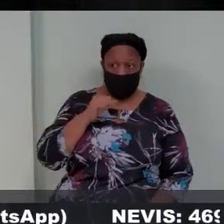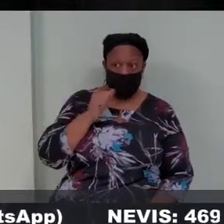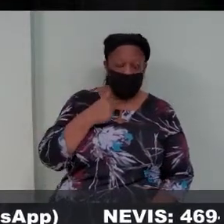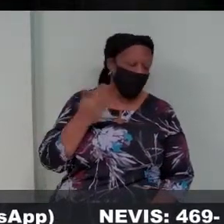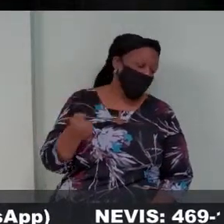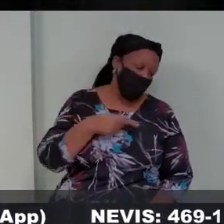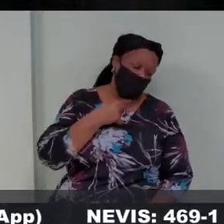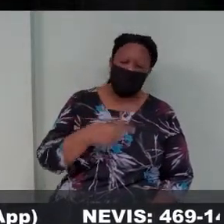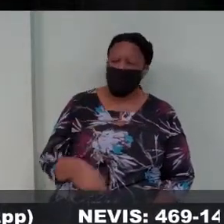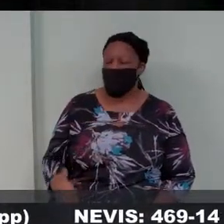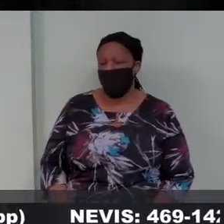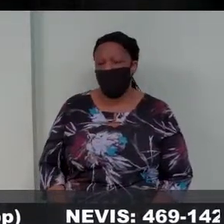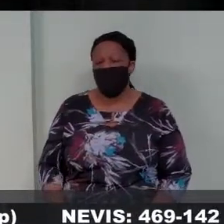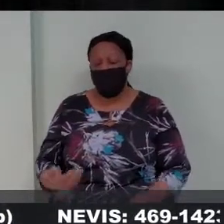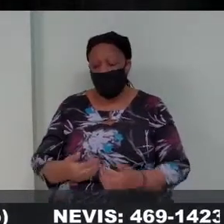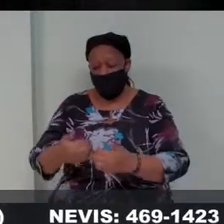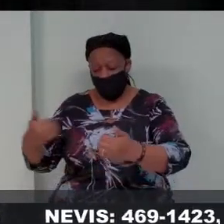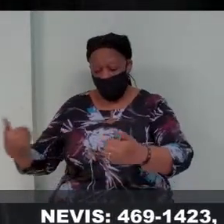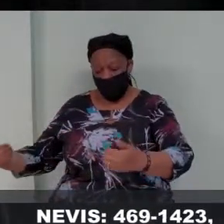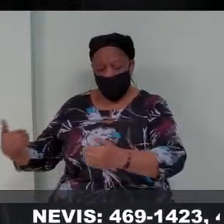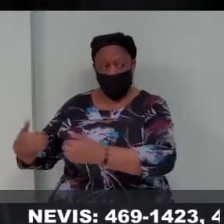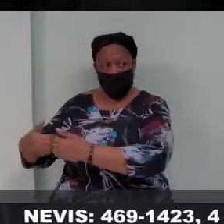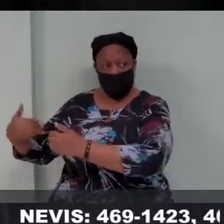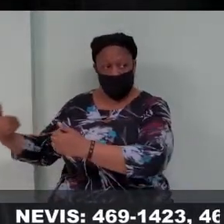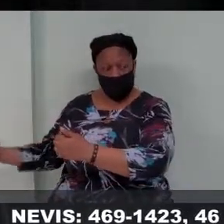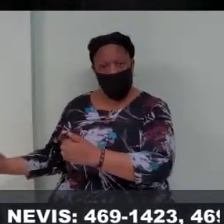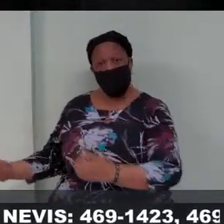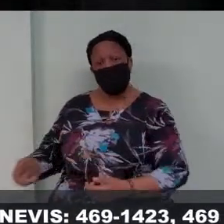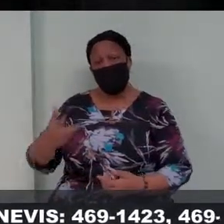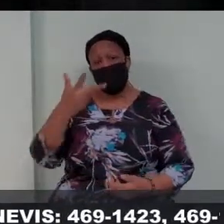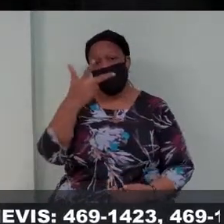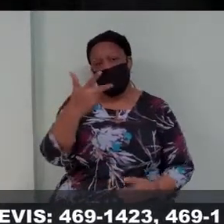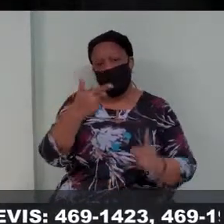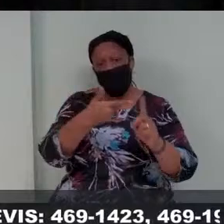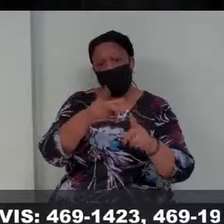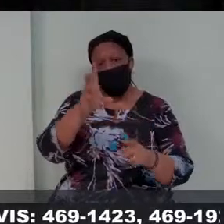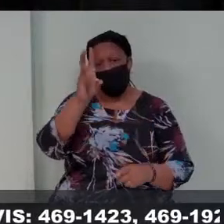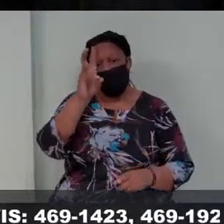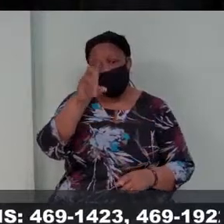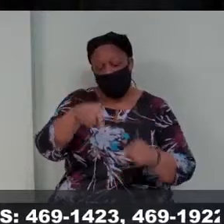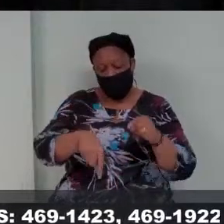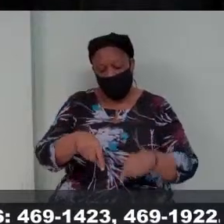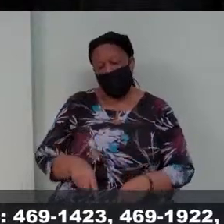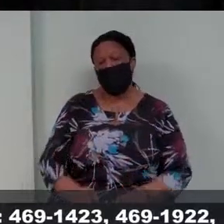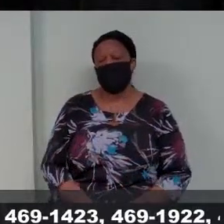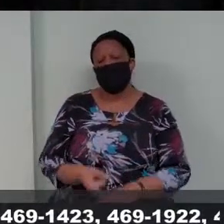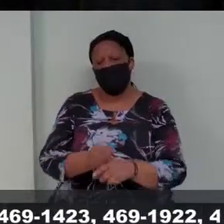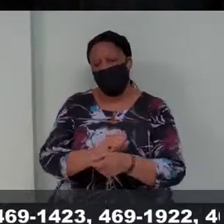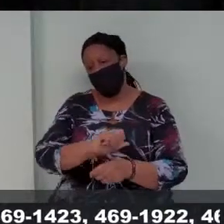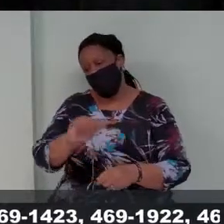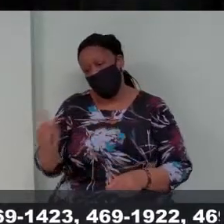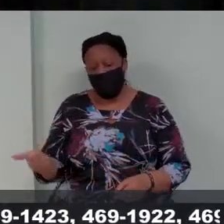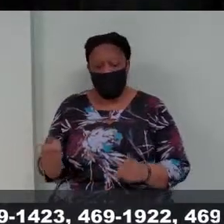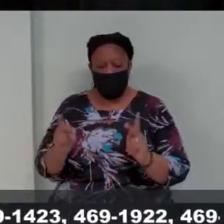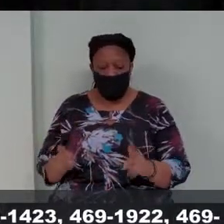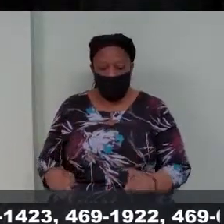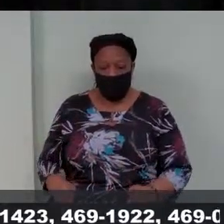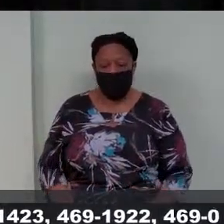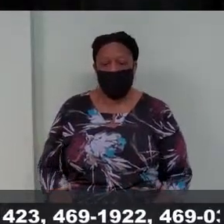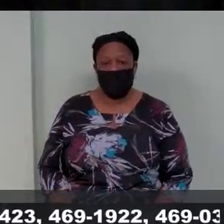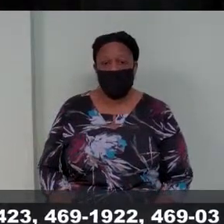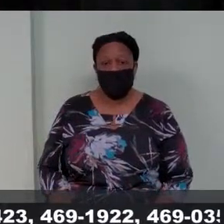to 6 feet from others when in public. Once you comply with these